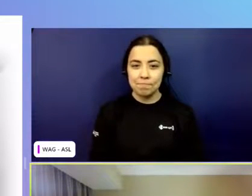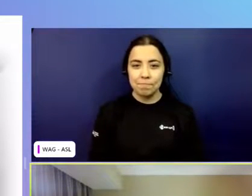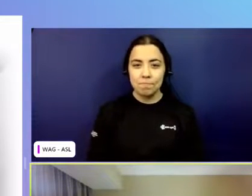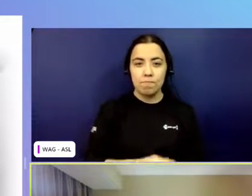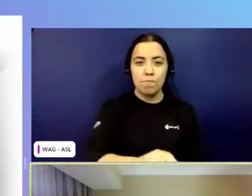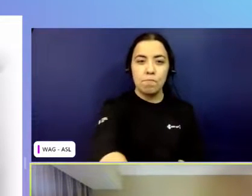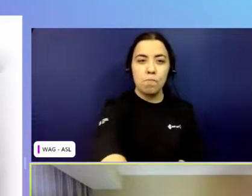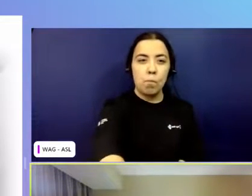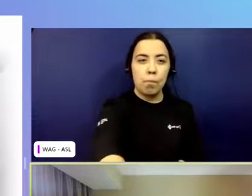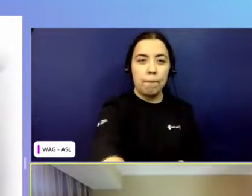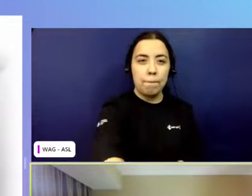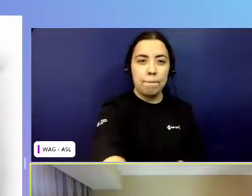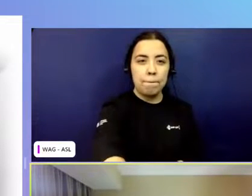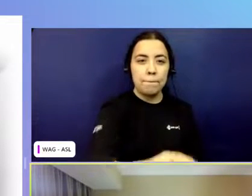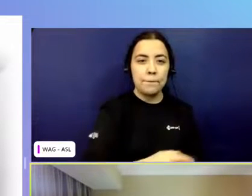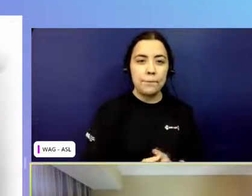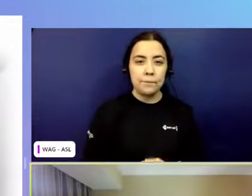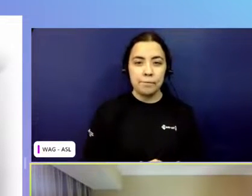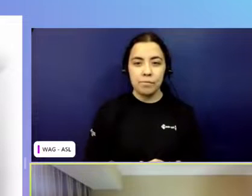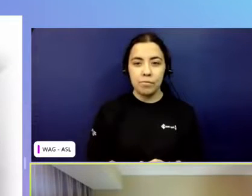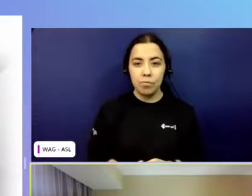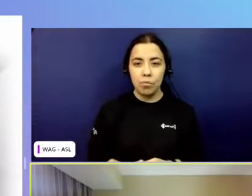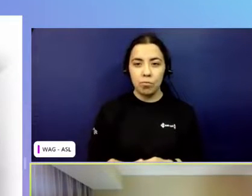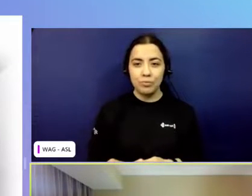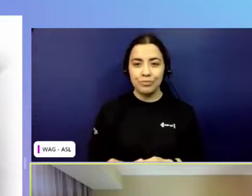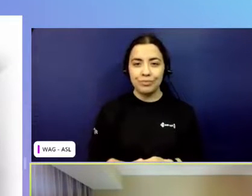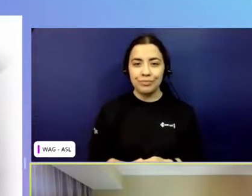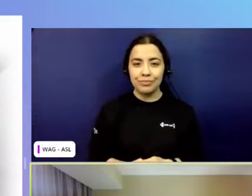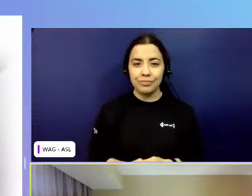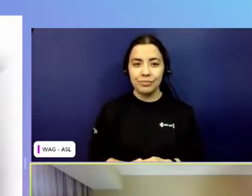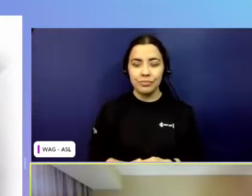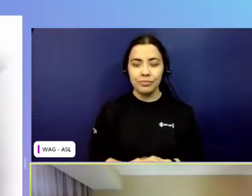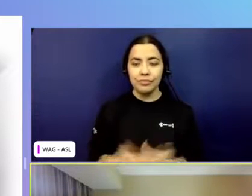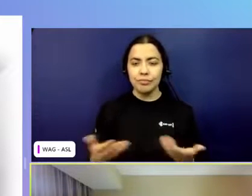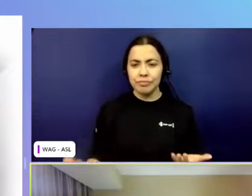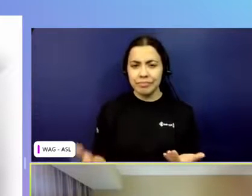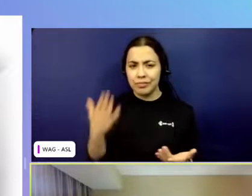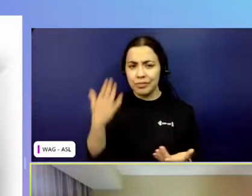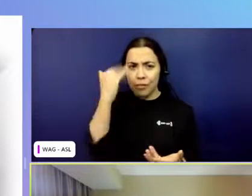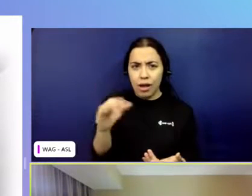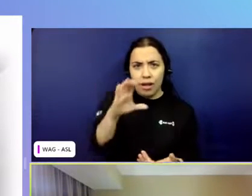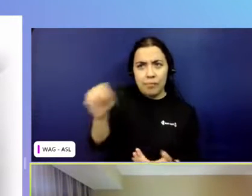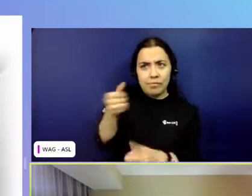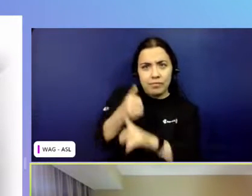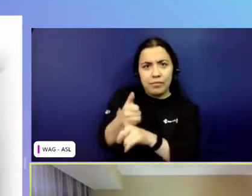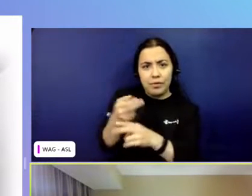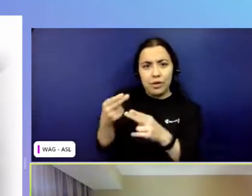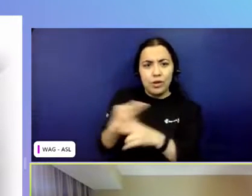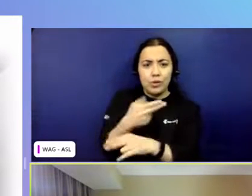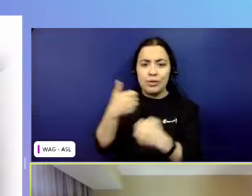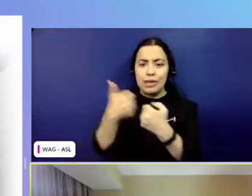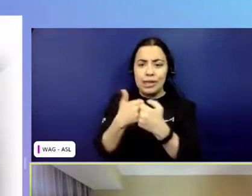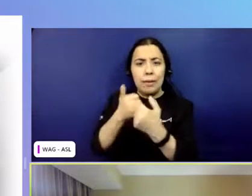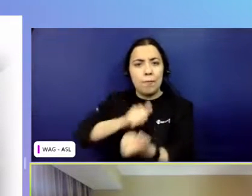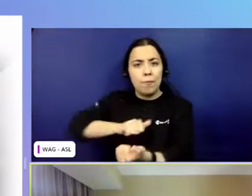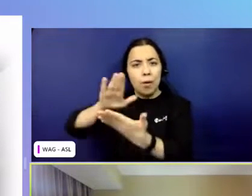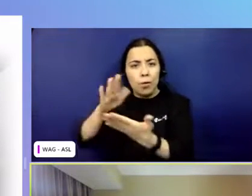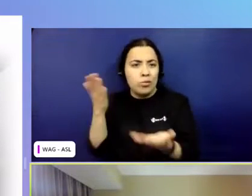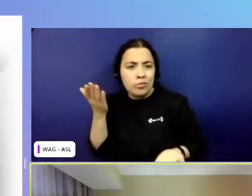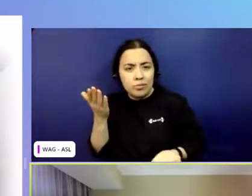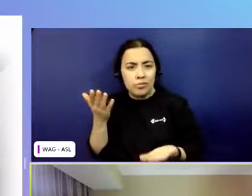So why should a company use gamification or entertain this kind of approach